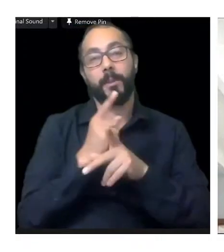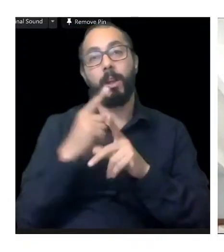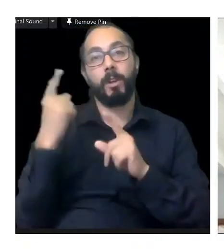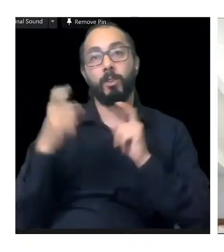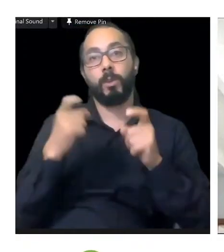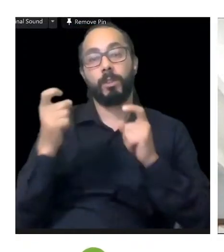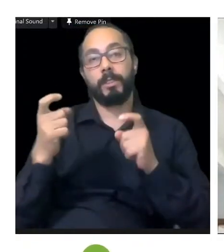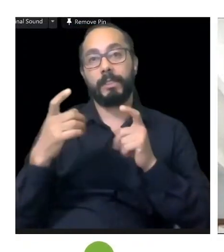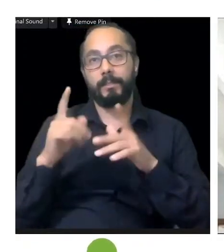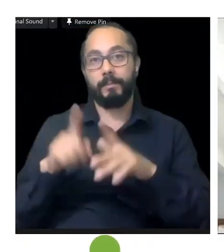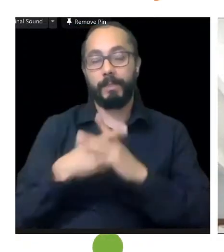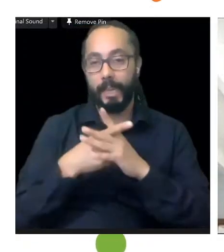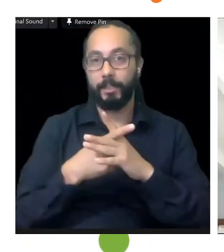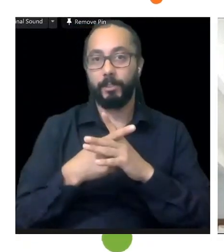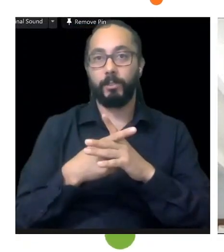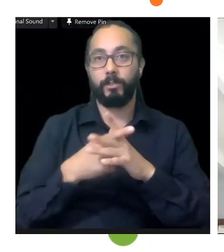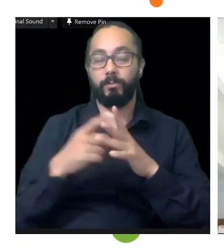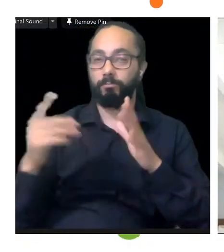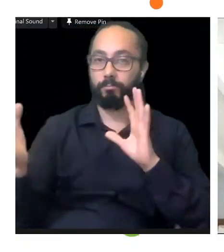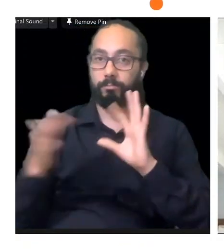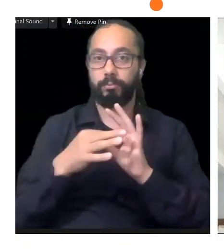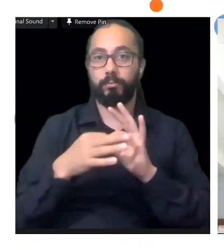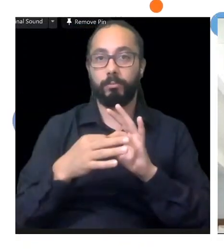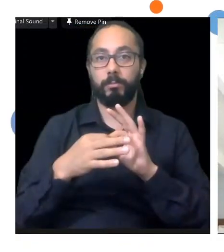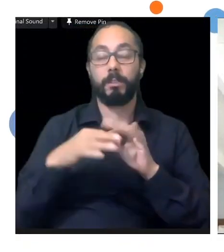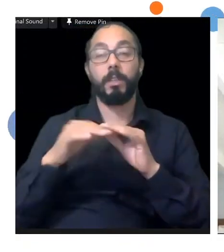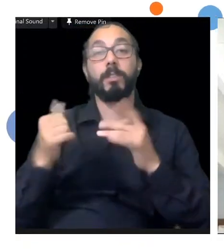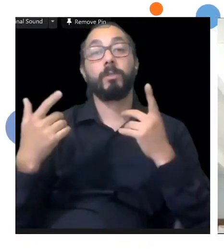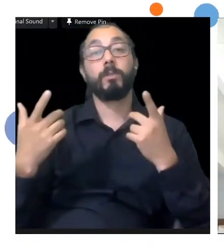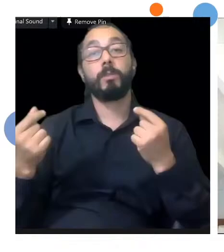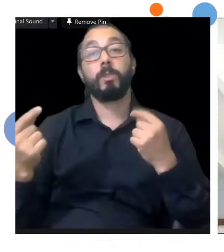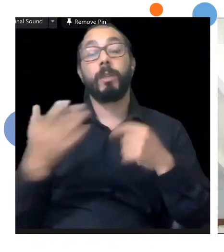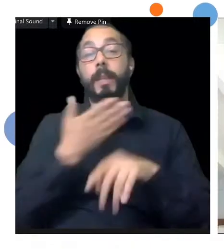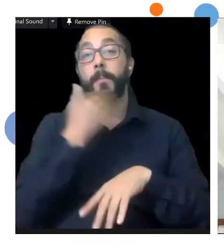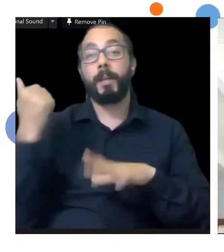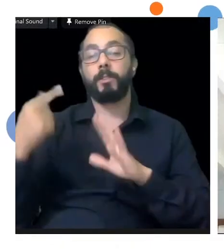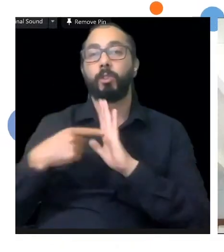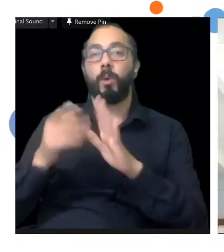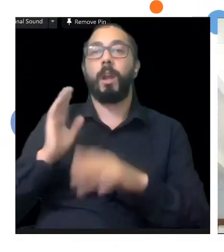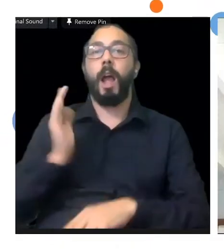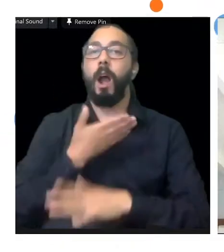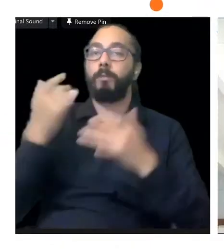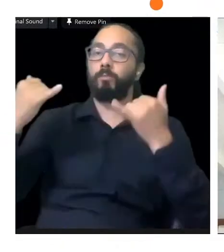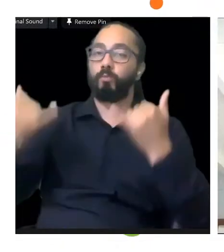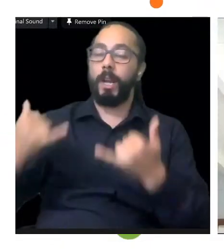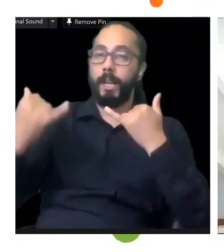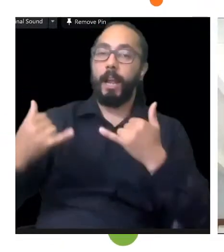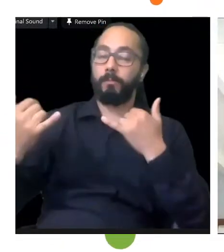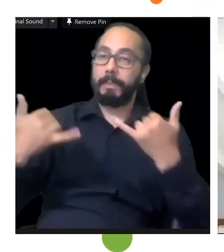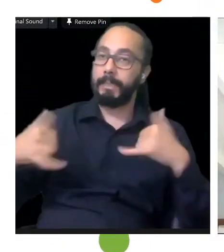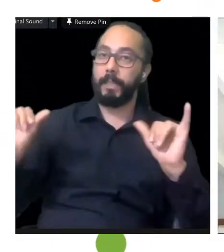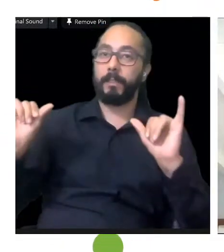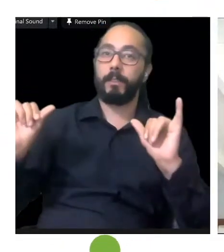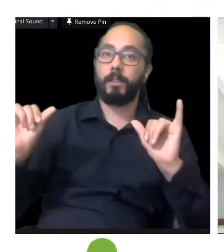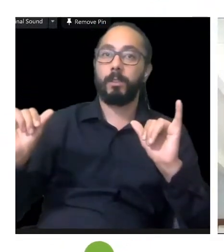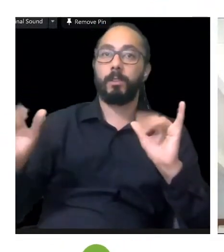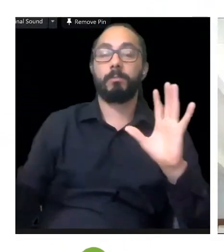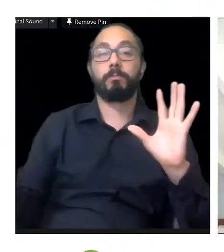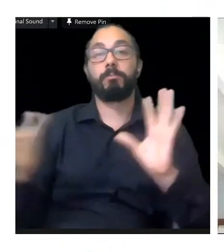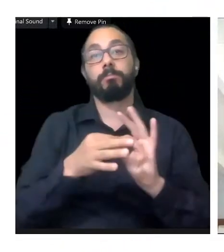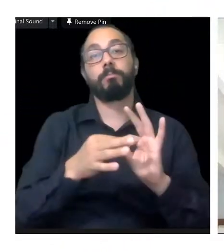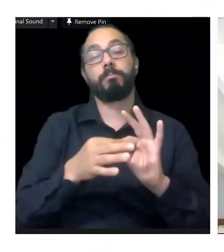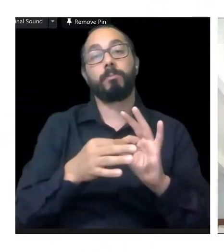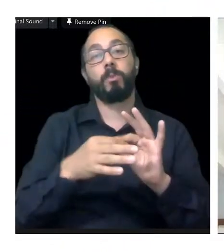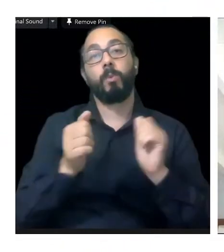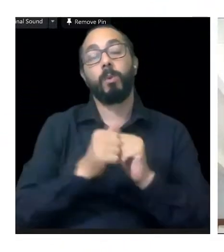best way that we have found has been, of course, demonstrating our relevance. And so that meant connecting our donors with programs like Canada Performs, which was